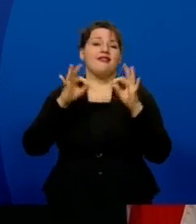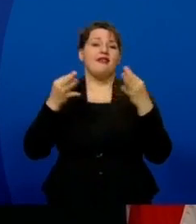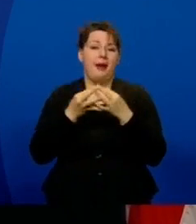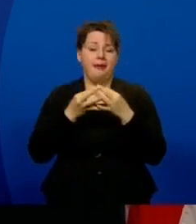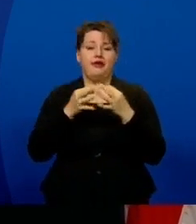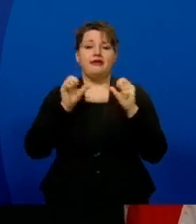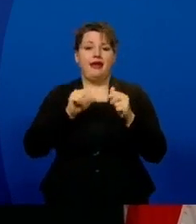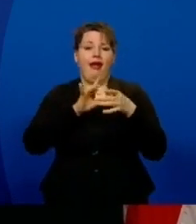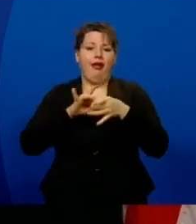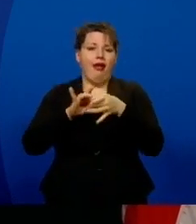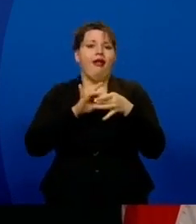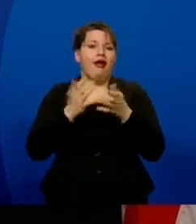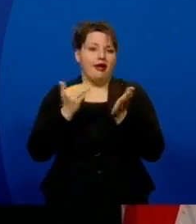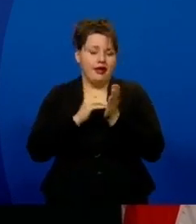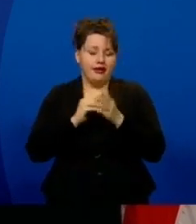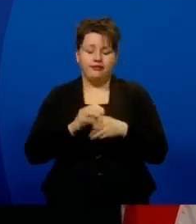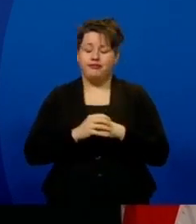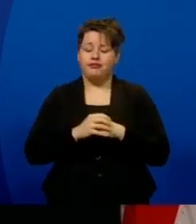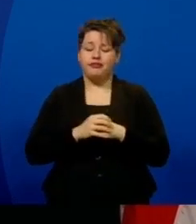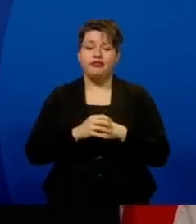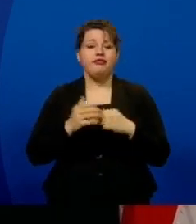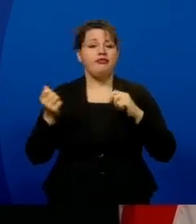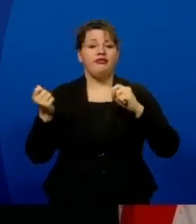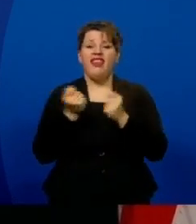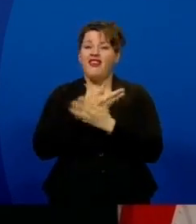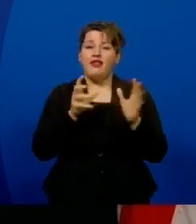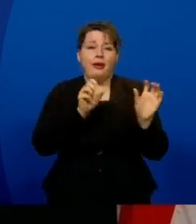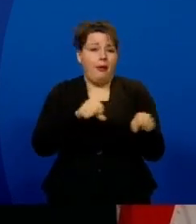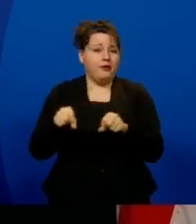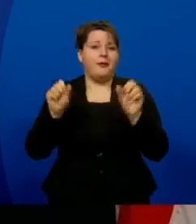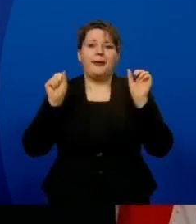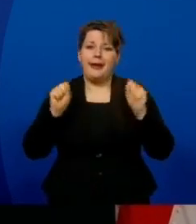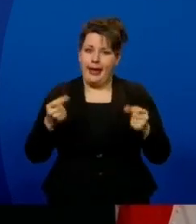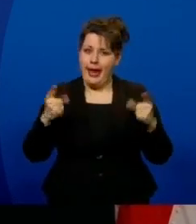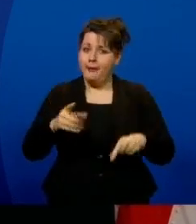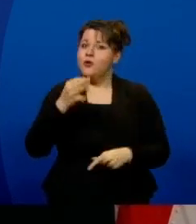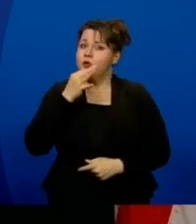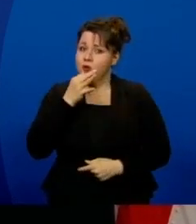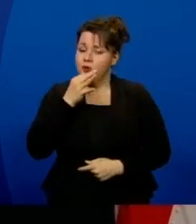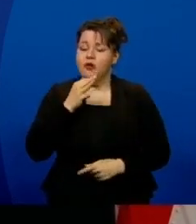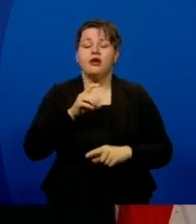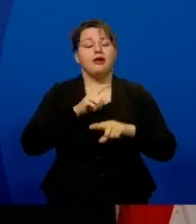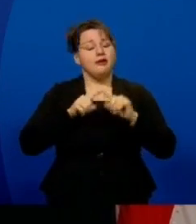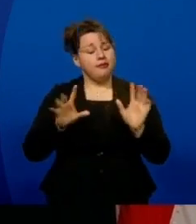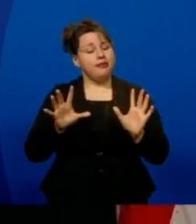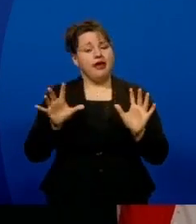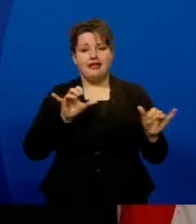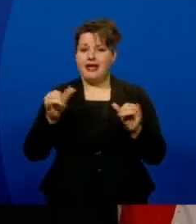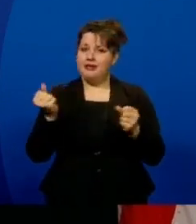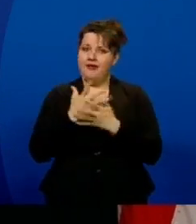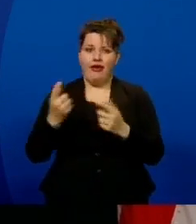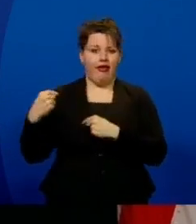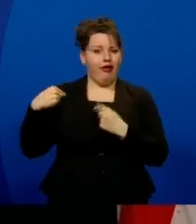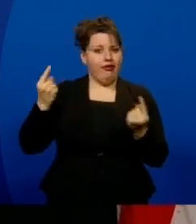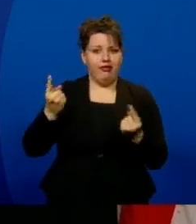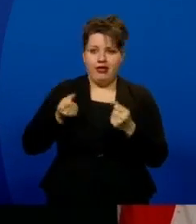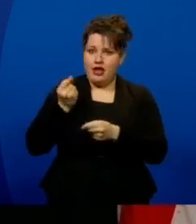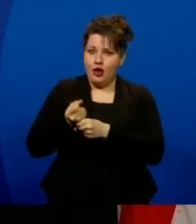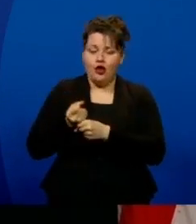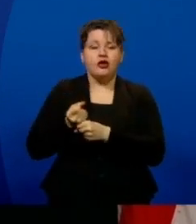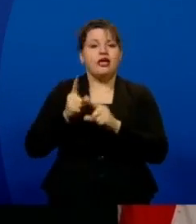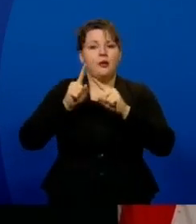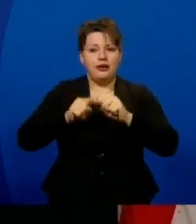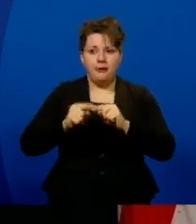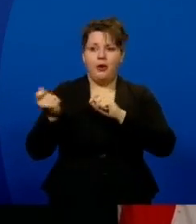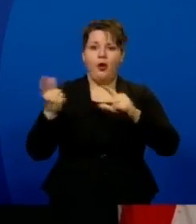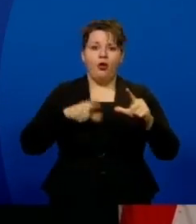to be reunited. All these things are possible, and soon. But like everything else over this past year, it will depend on all